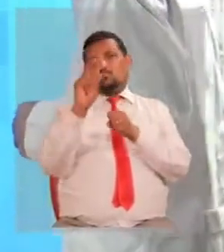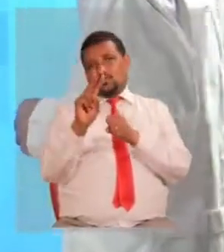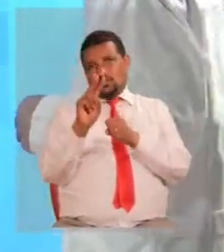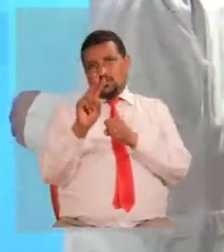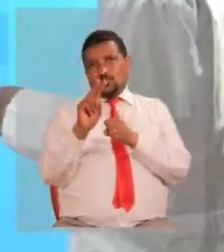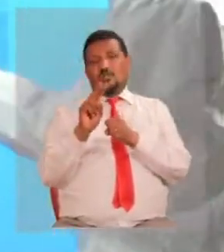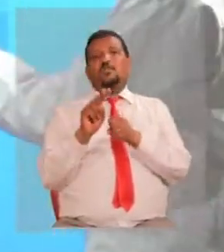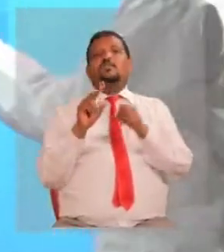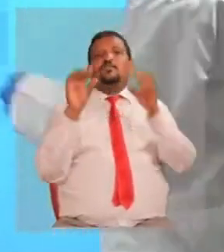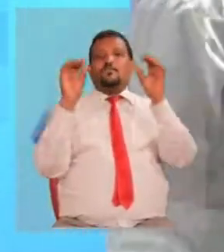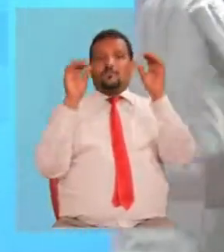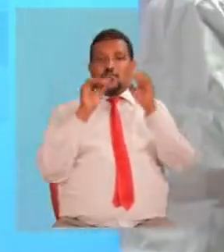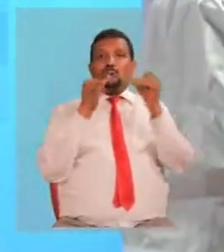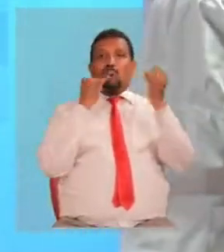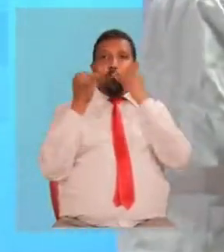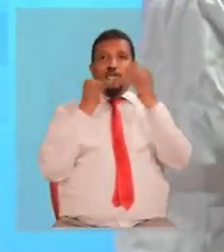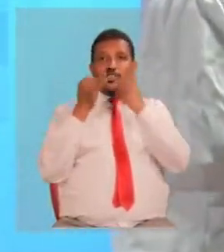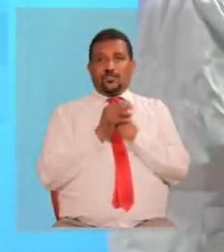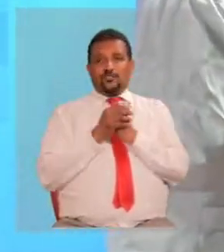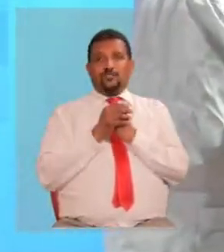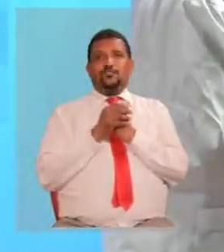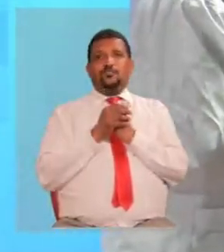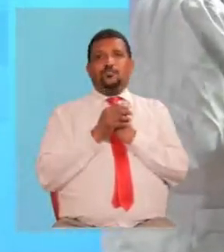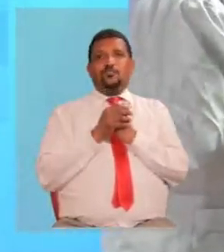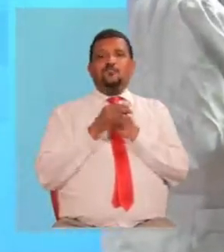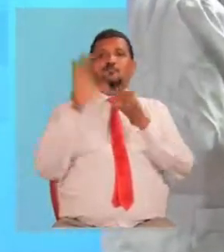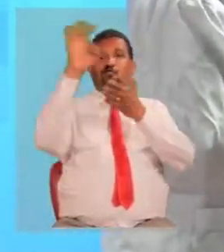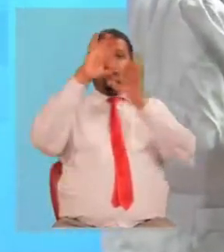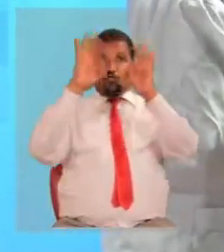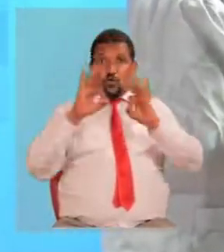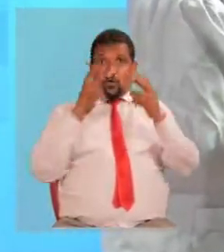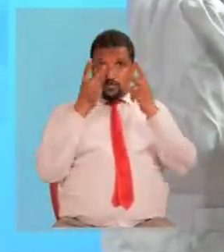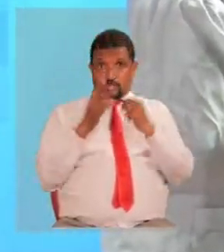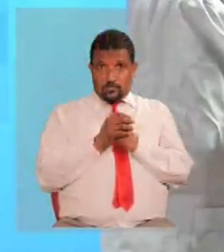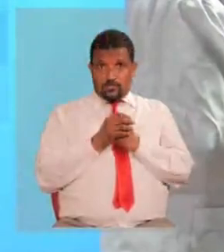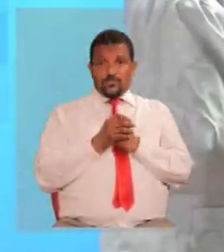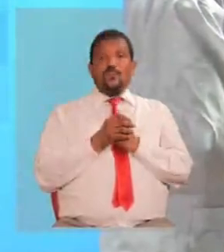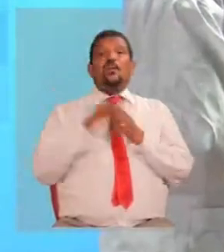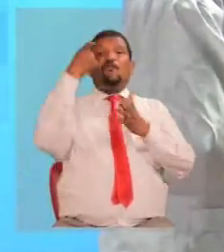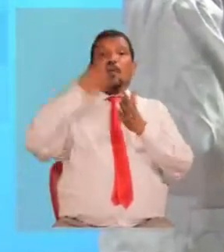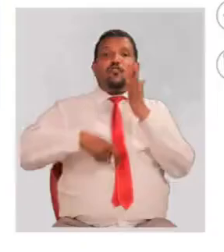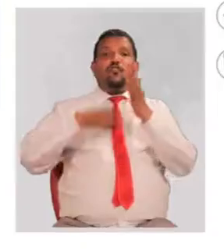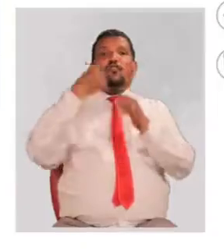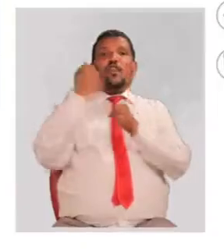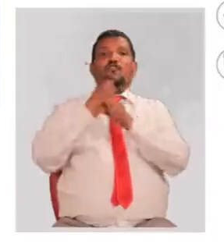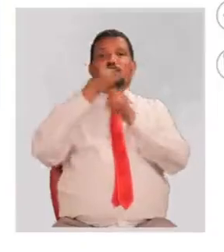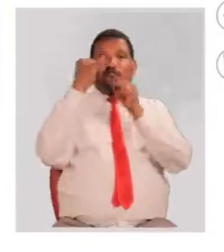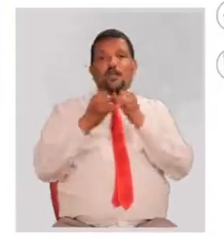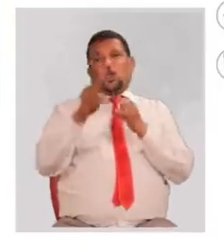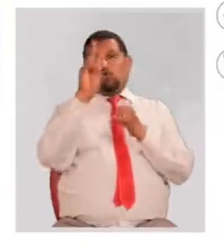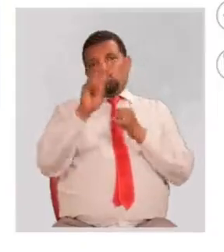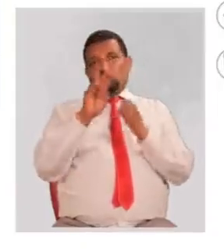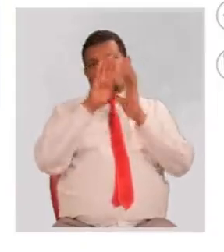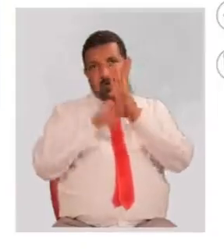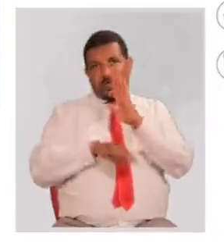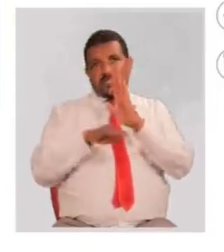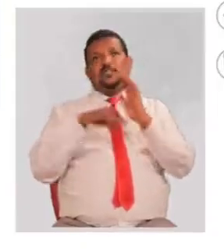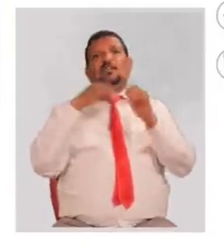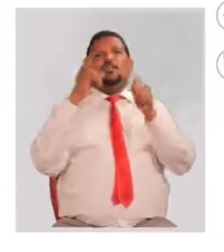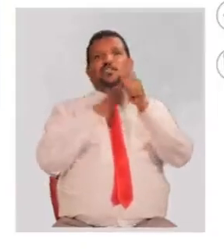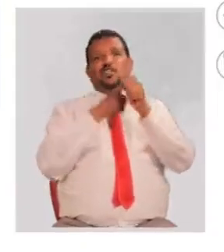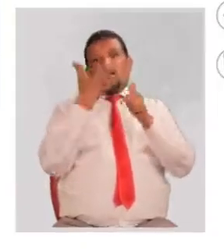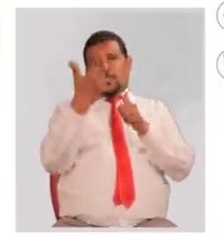And when we put this information in this formula, the value of labor final is 2 minus labor initial